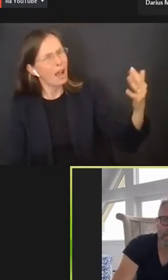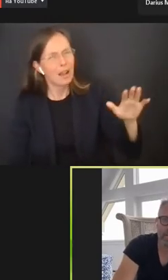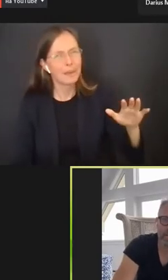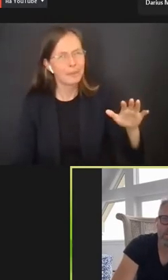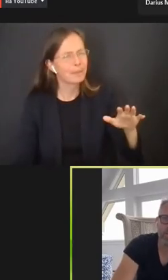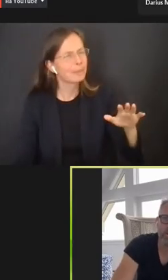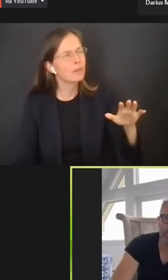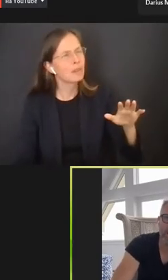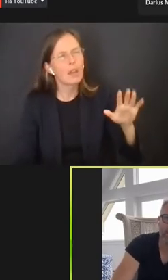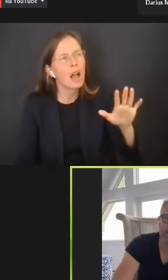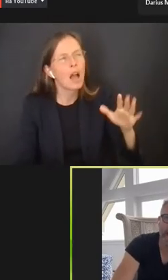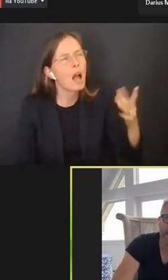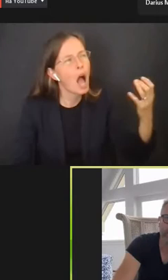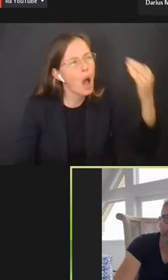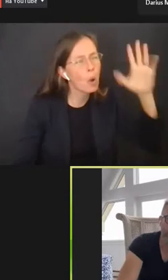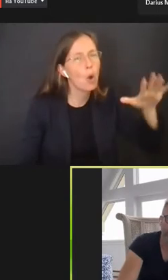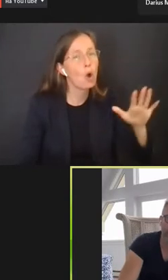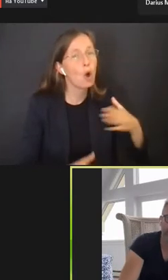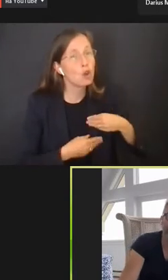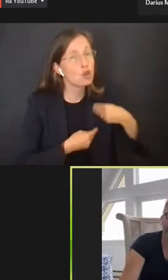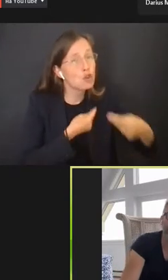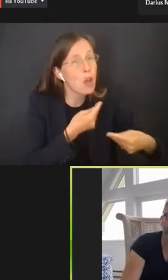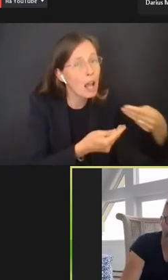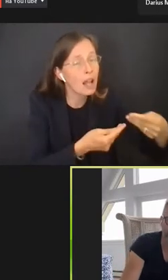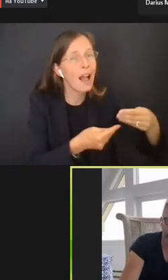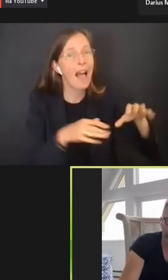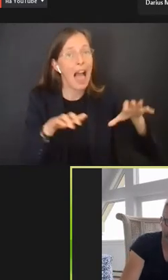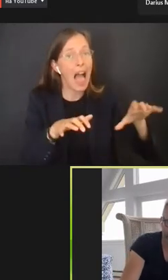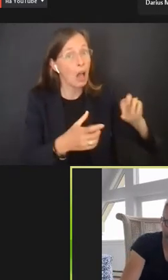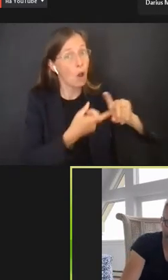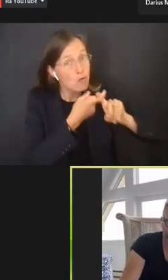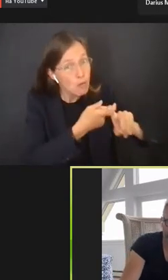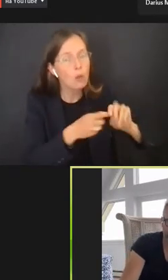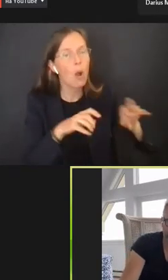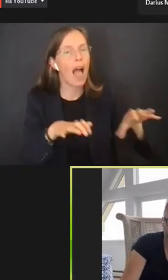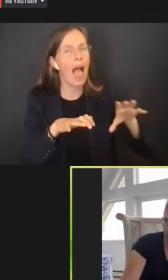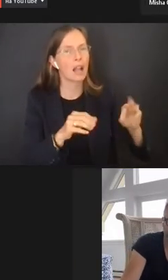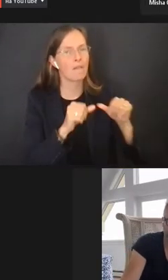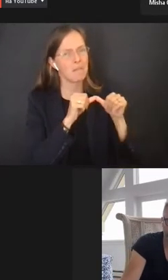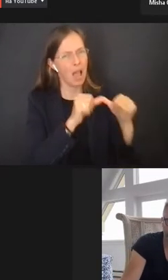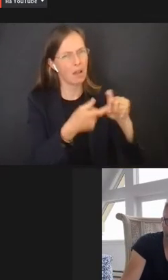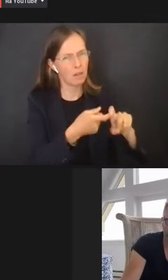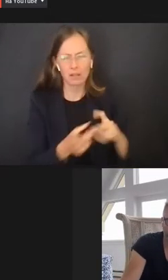act. Be, is the generous act the act of friendship or the act of maintaining the friendship?